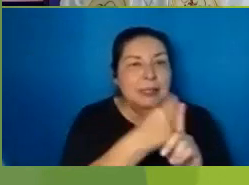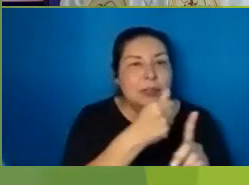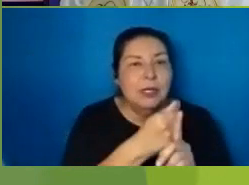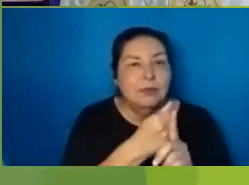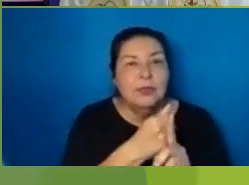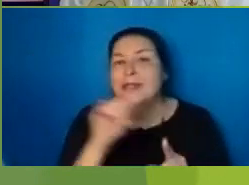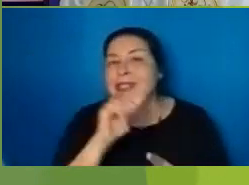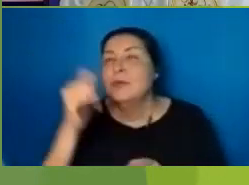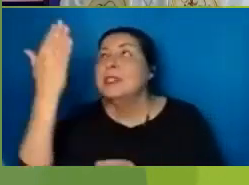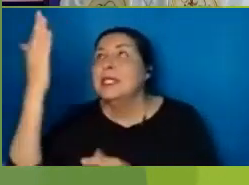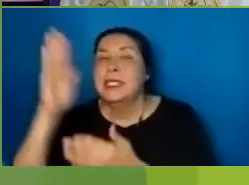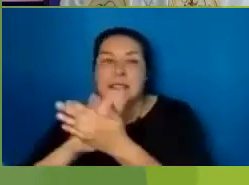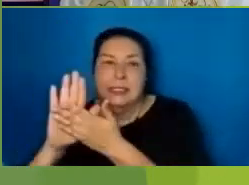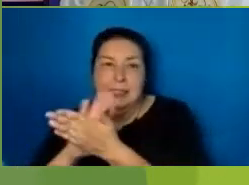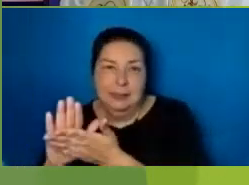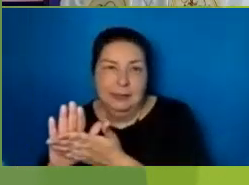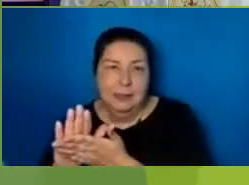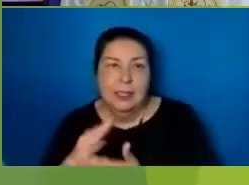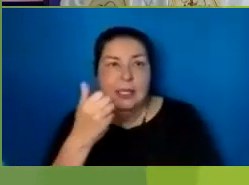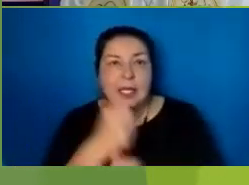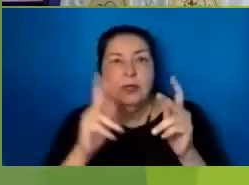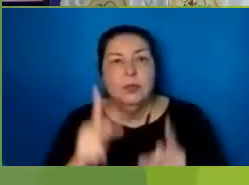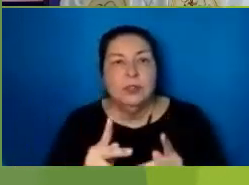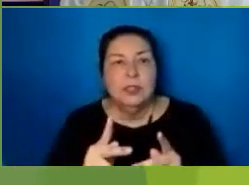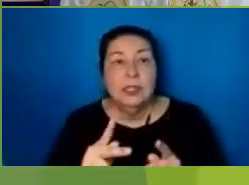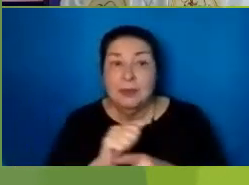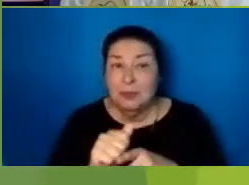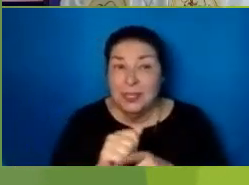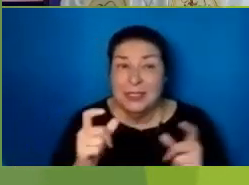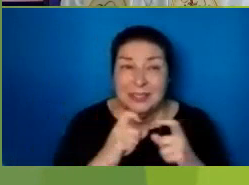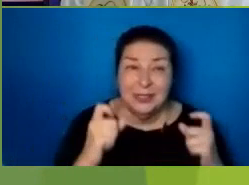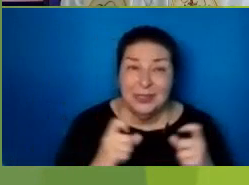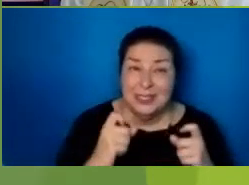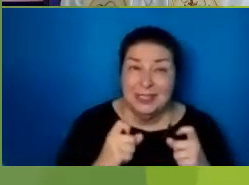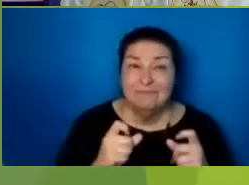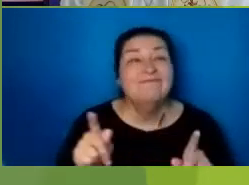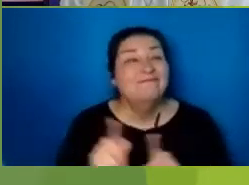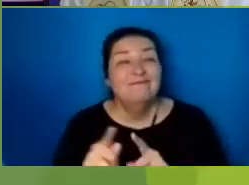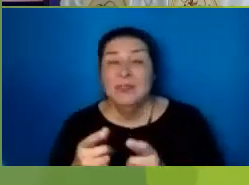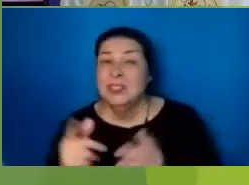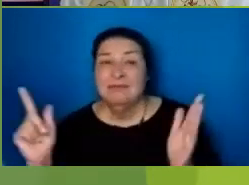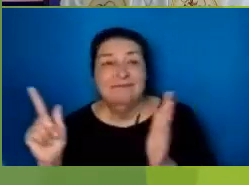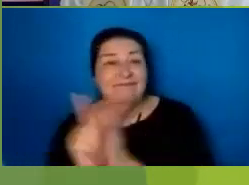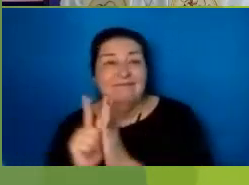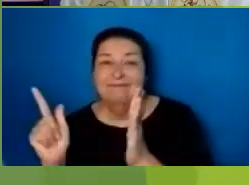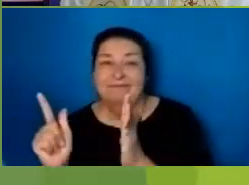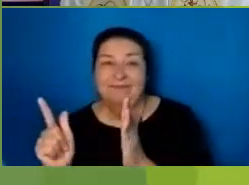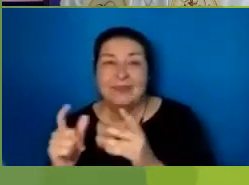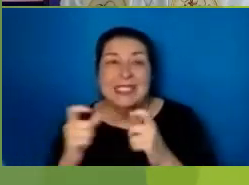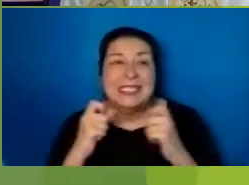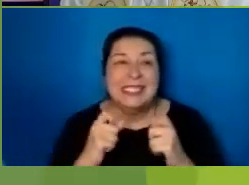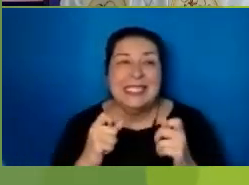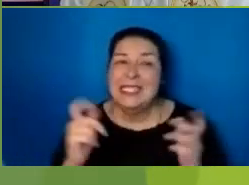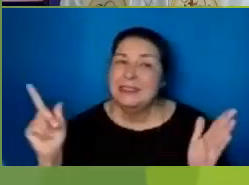is pure Everyone who makes A practice of sinning Also practices lawlessness Sin is lawlessness